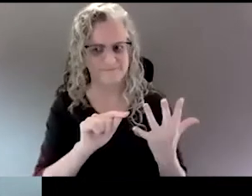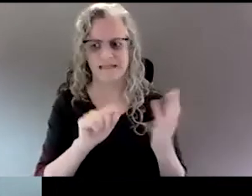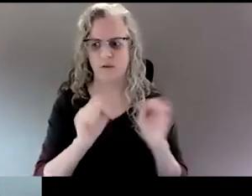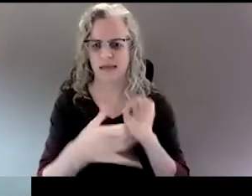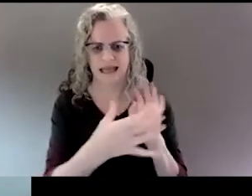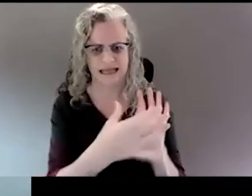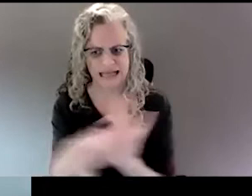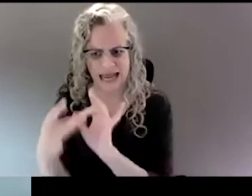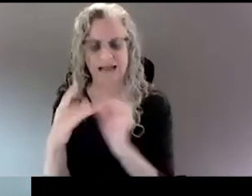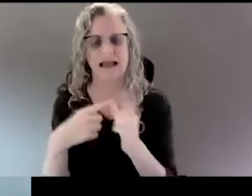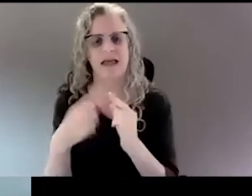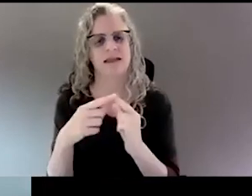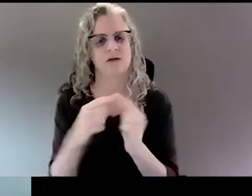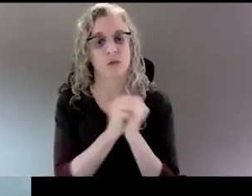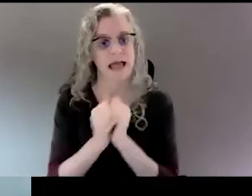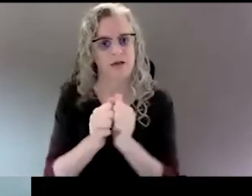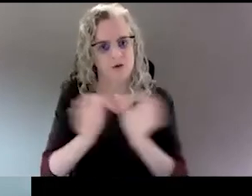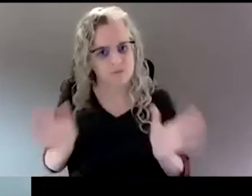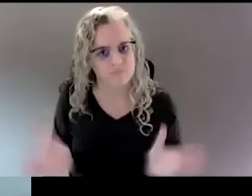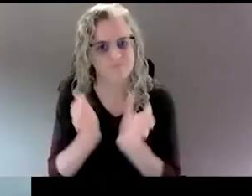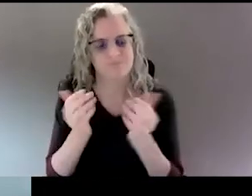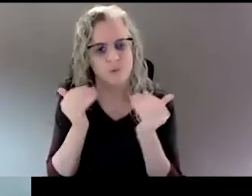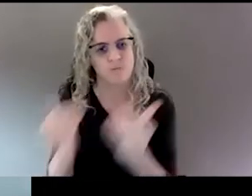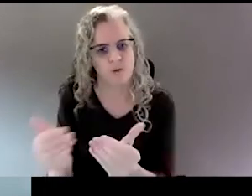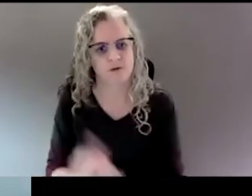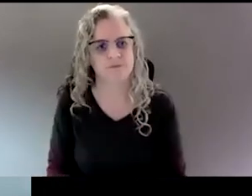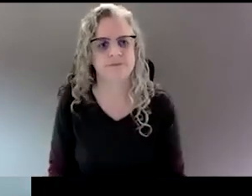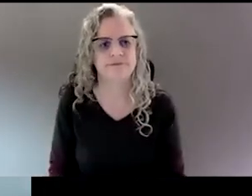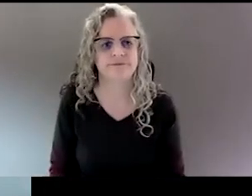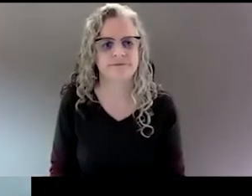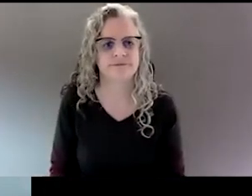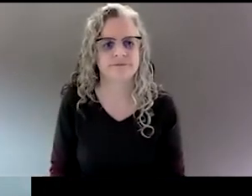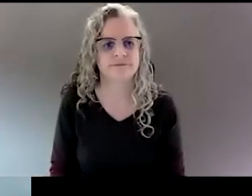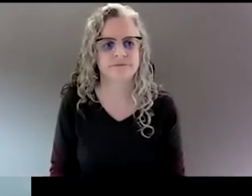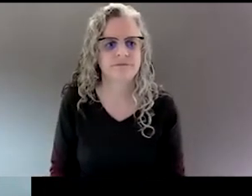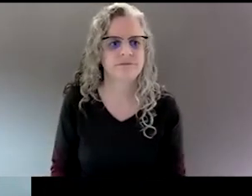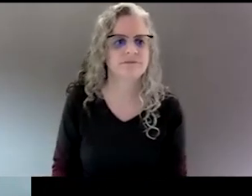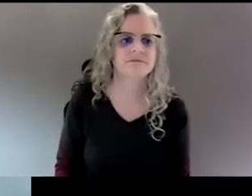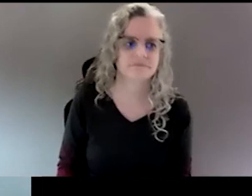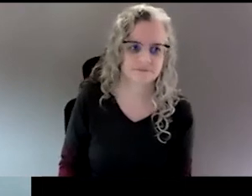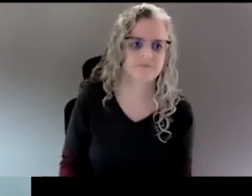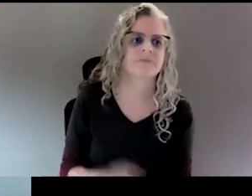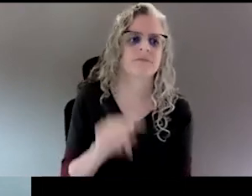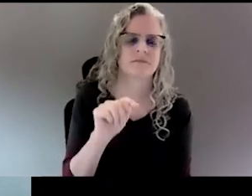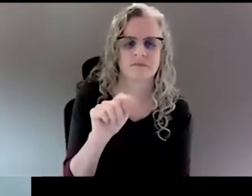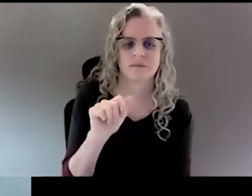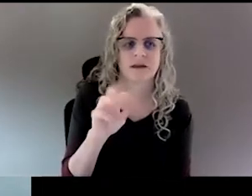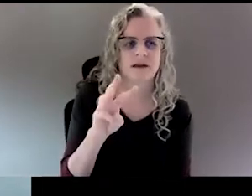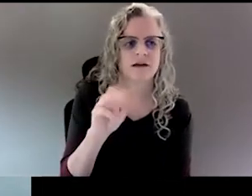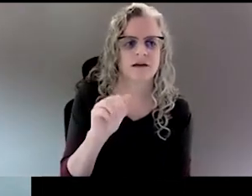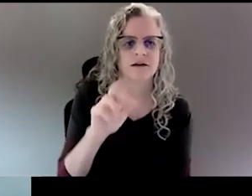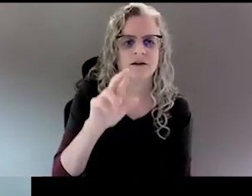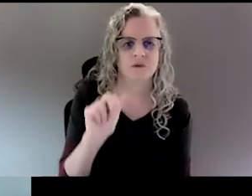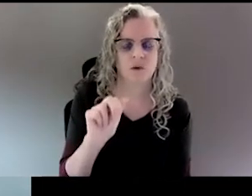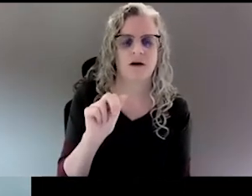change. The notion that for this conference this year, because I happen to be chair way